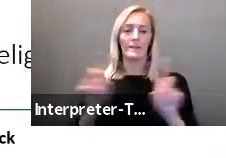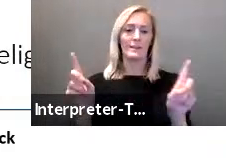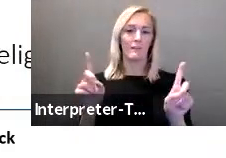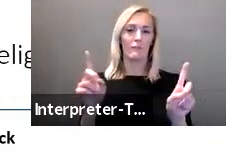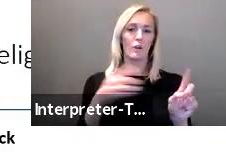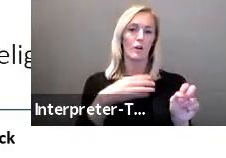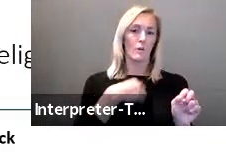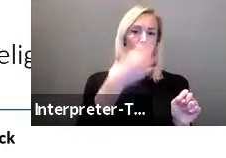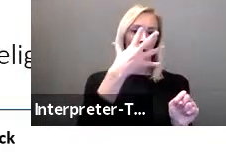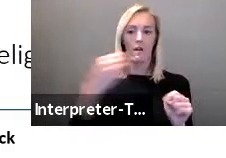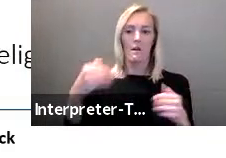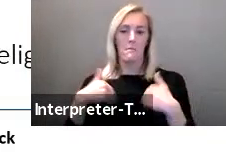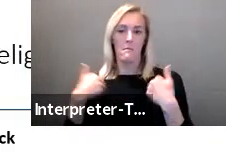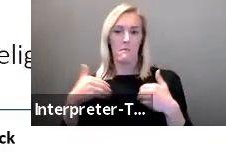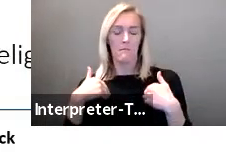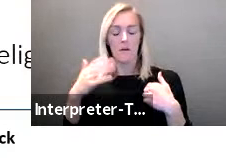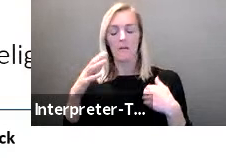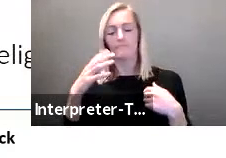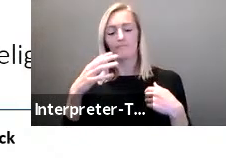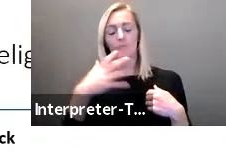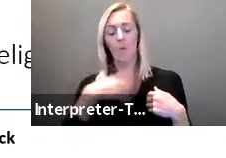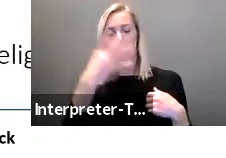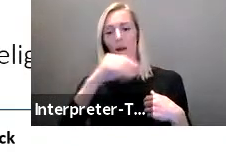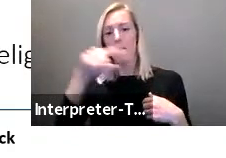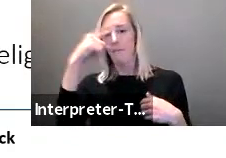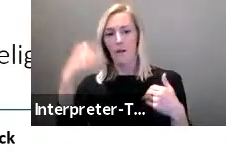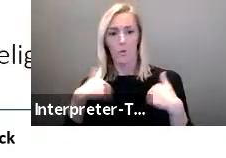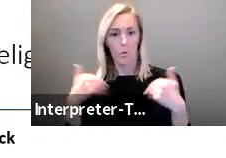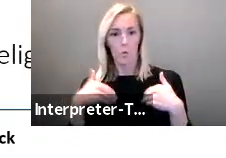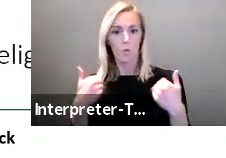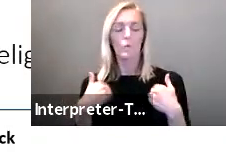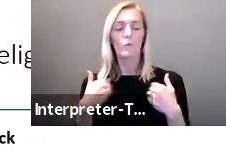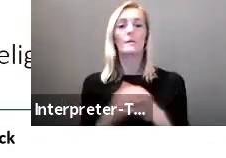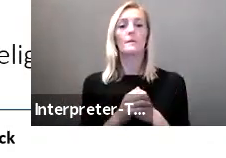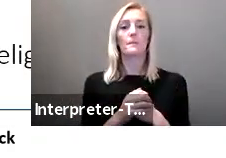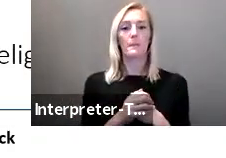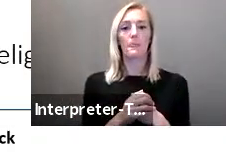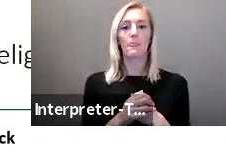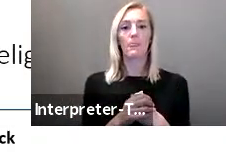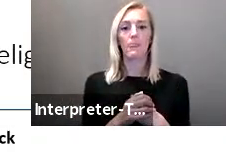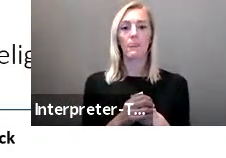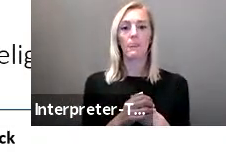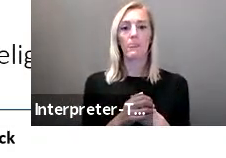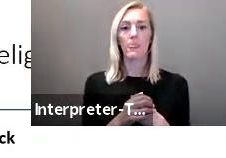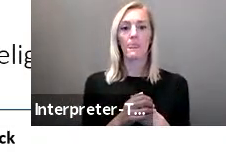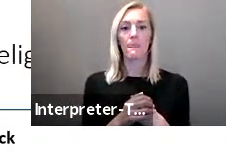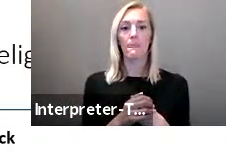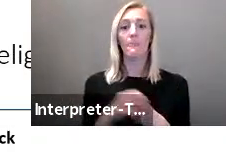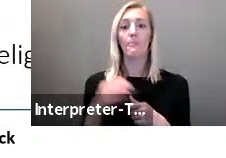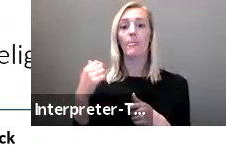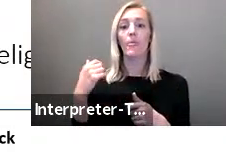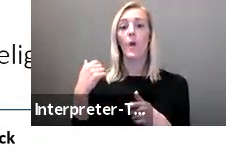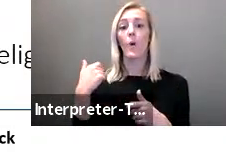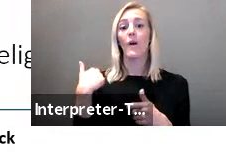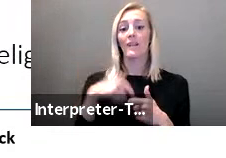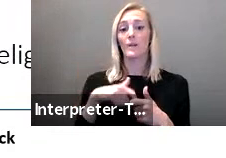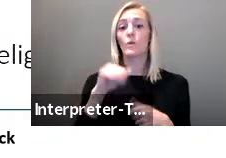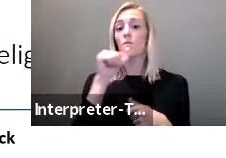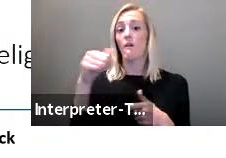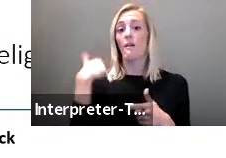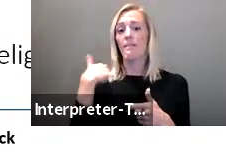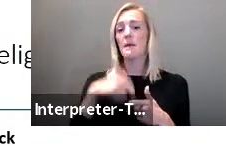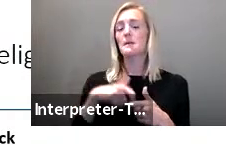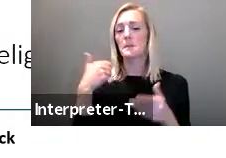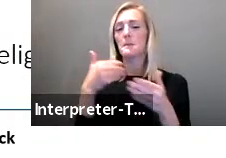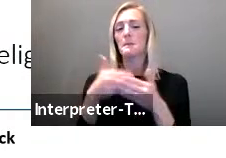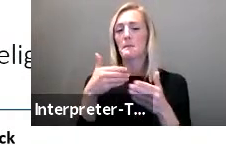youth vaccination, 12% versus 10%. Asian youth are higher at 20%, and Latino and non-Latina are pretty close